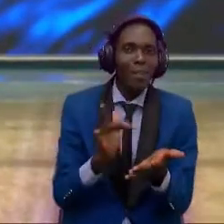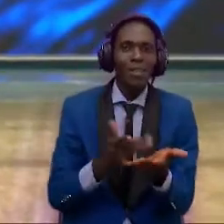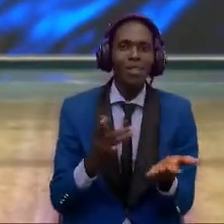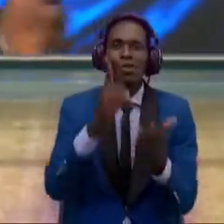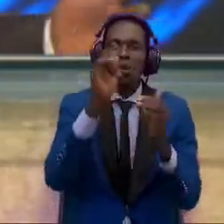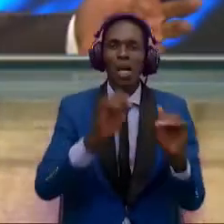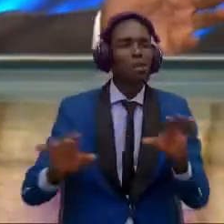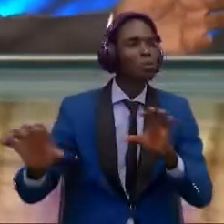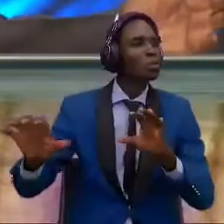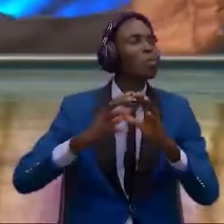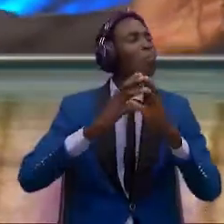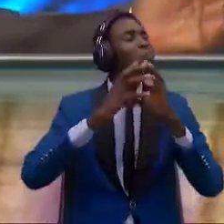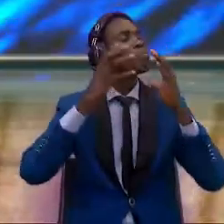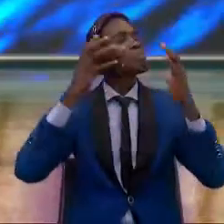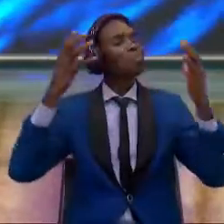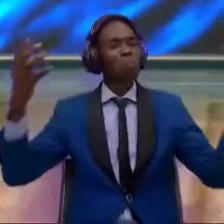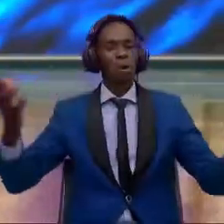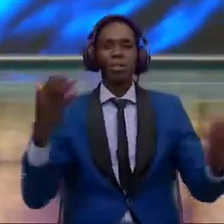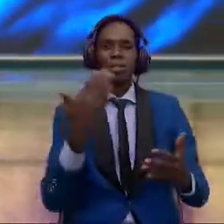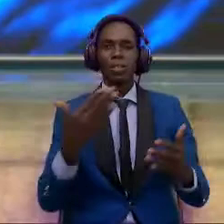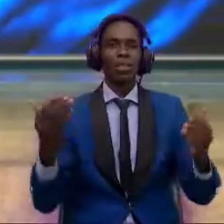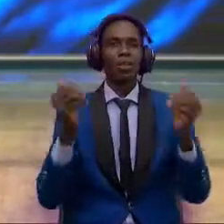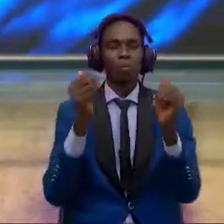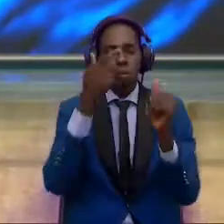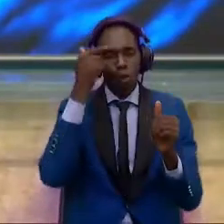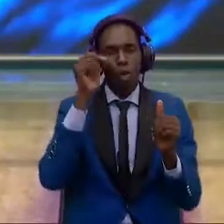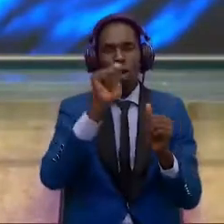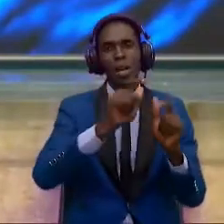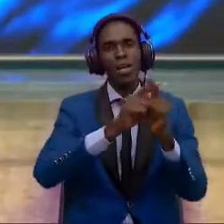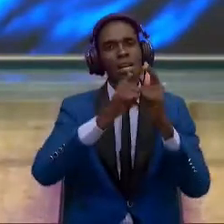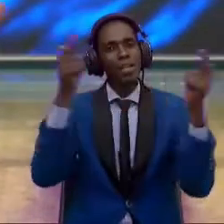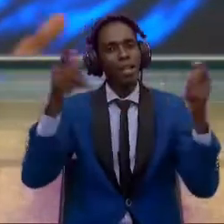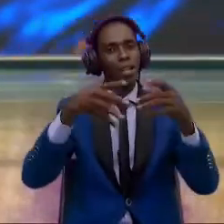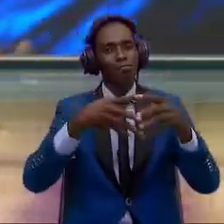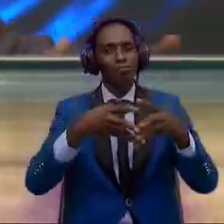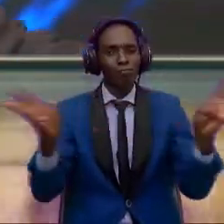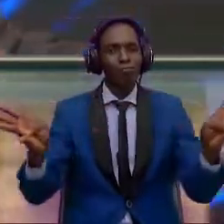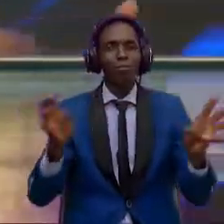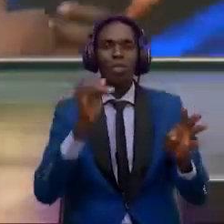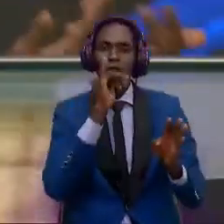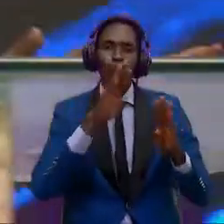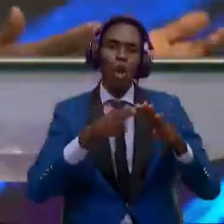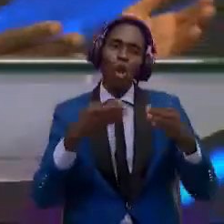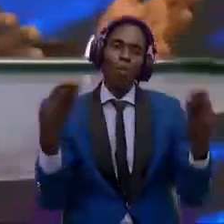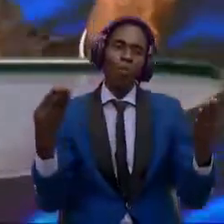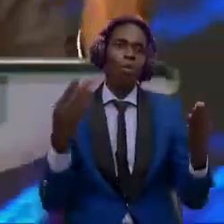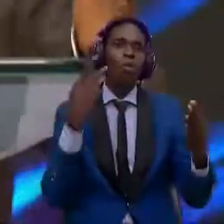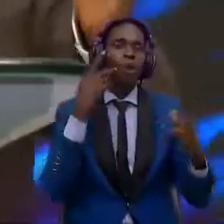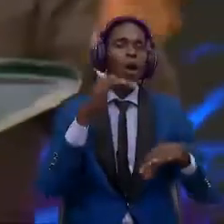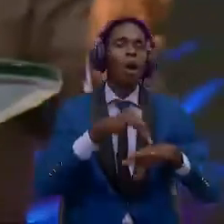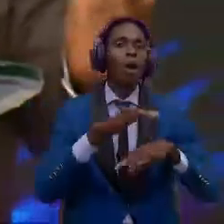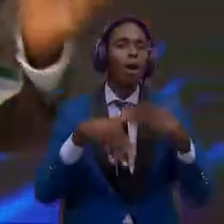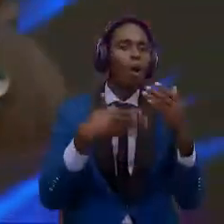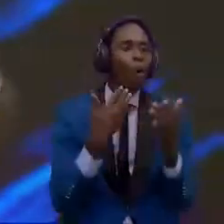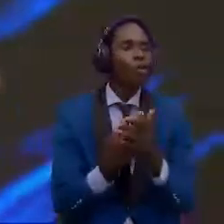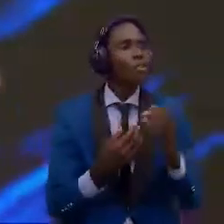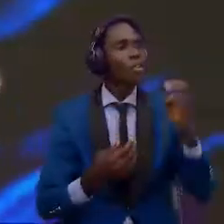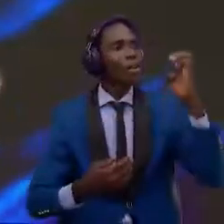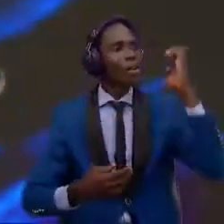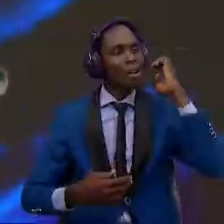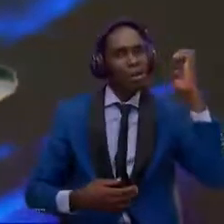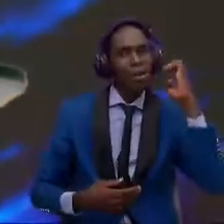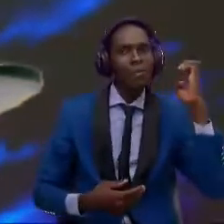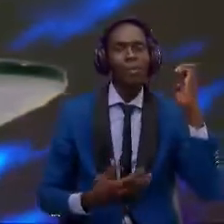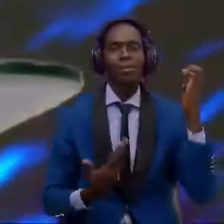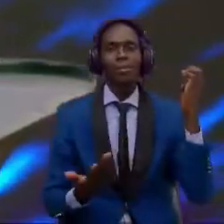A great door is opened unto you. And look at all the evangelism nuggets that, you know,